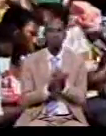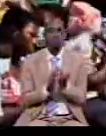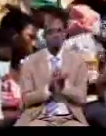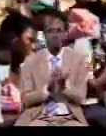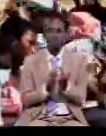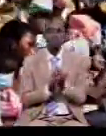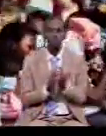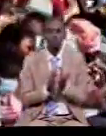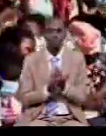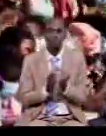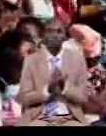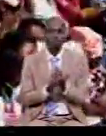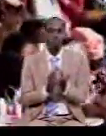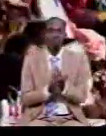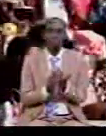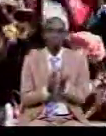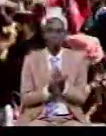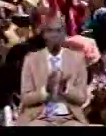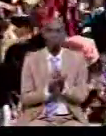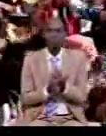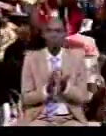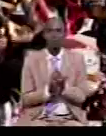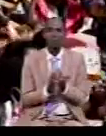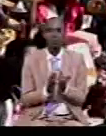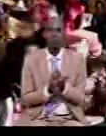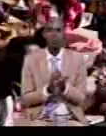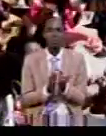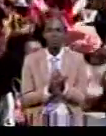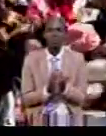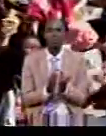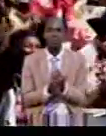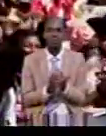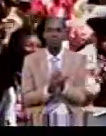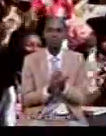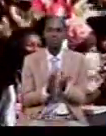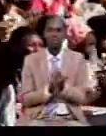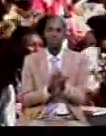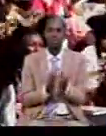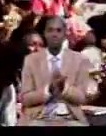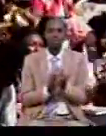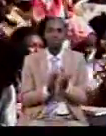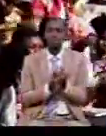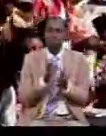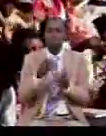I think you have more strength for a louder clap.